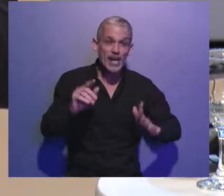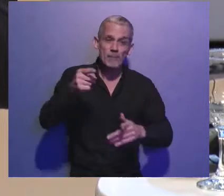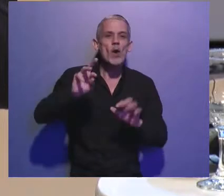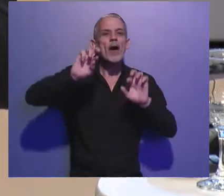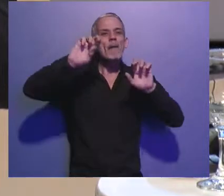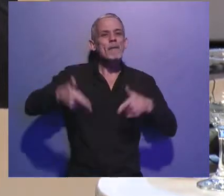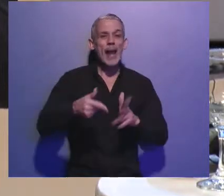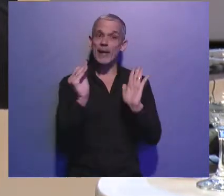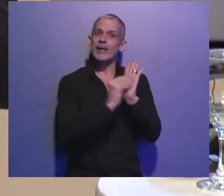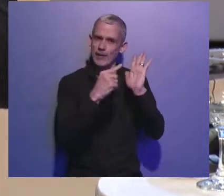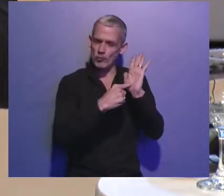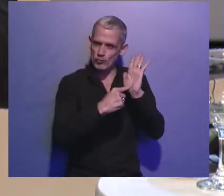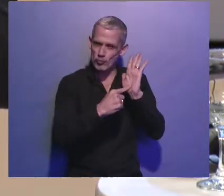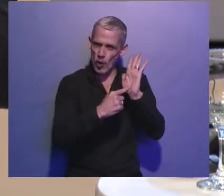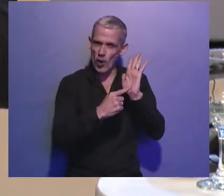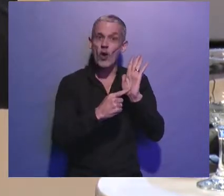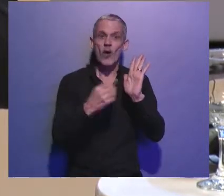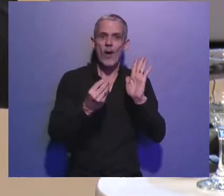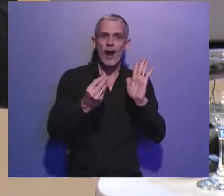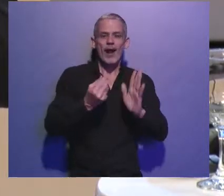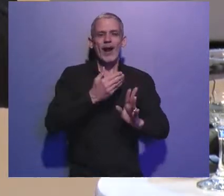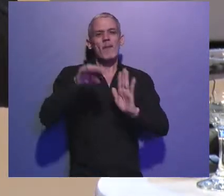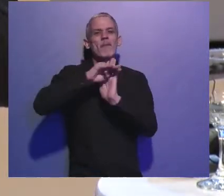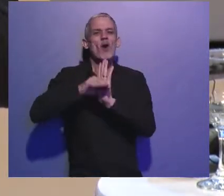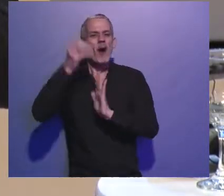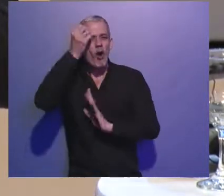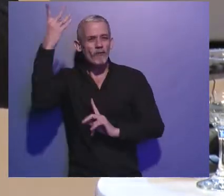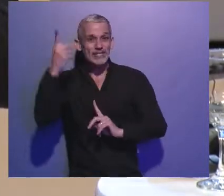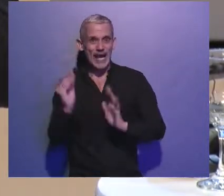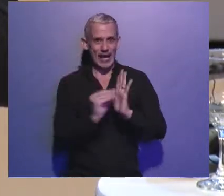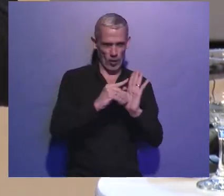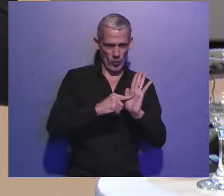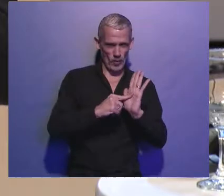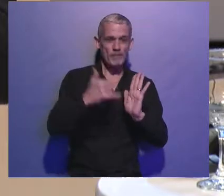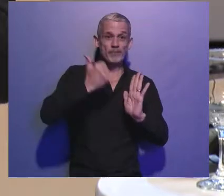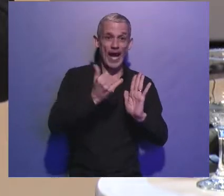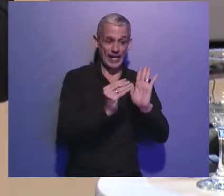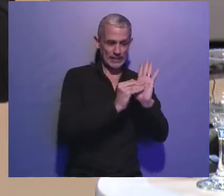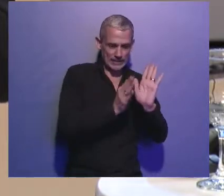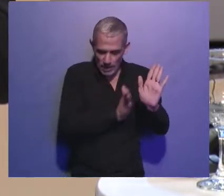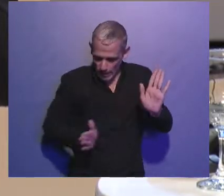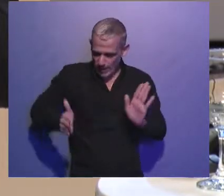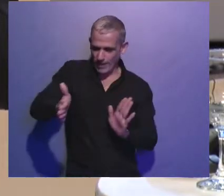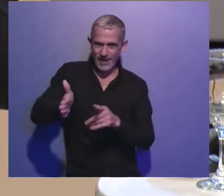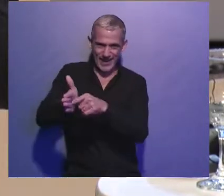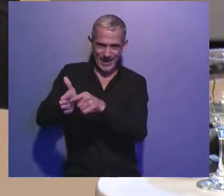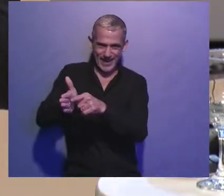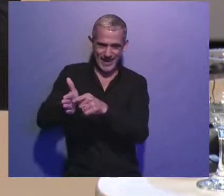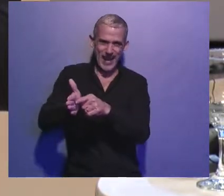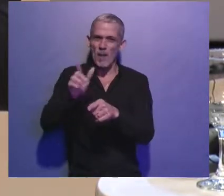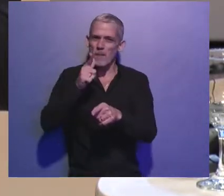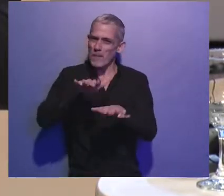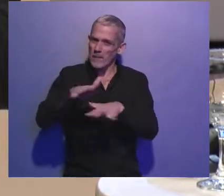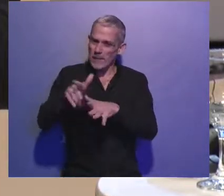Paulo Aberta, due to its original parallel to the Open Government Partnership